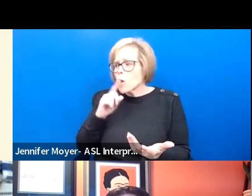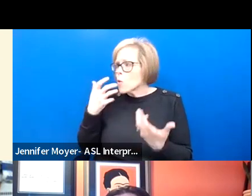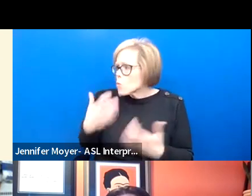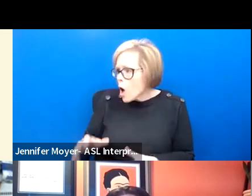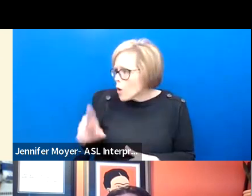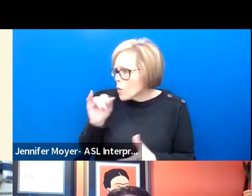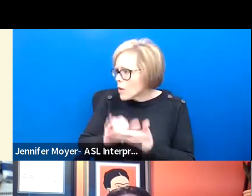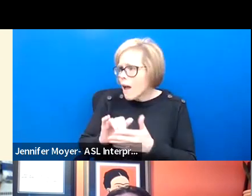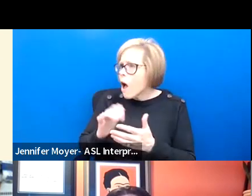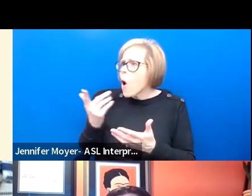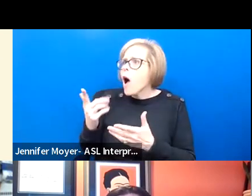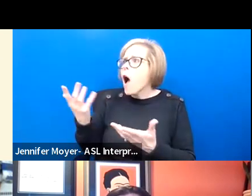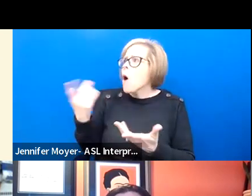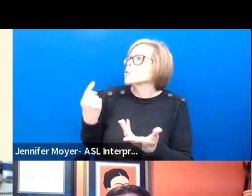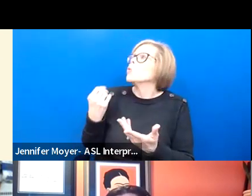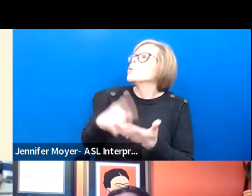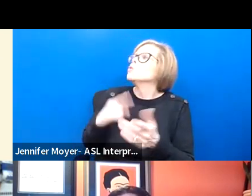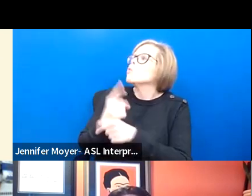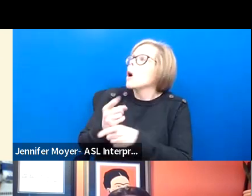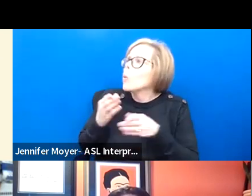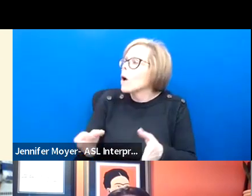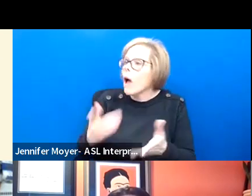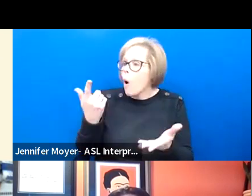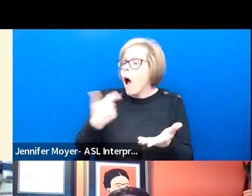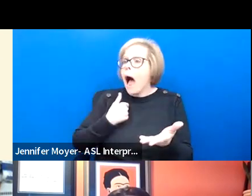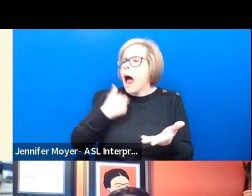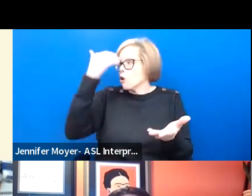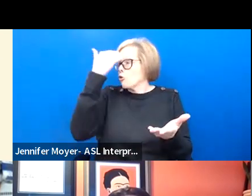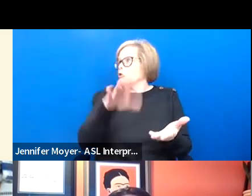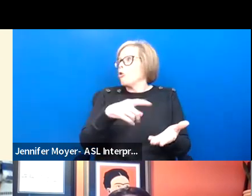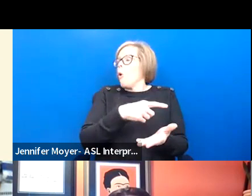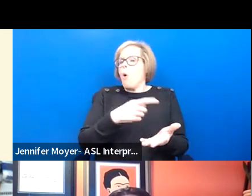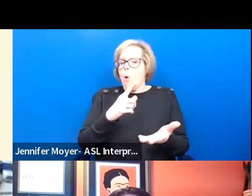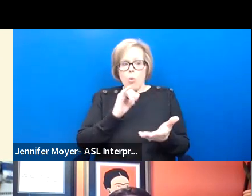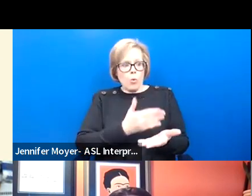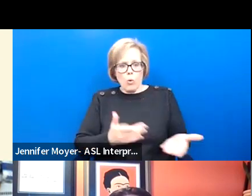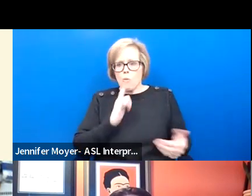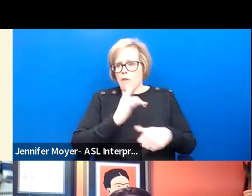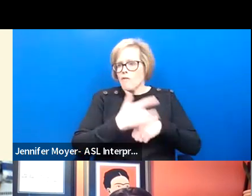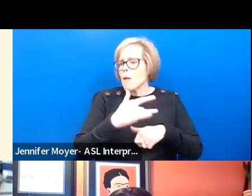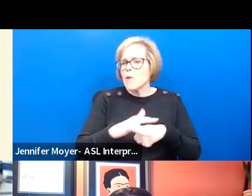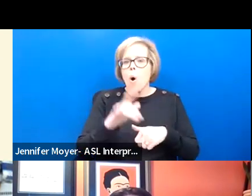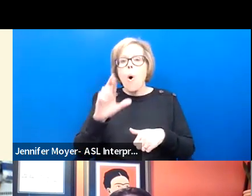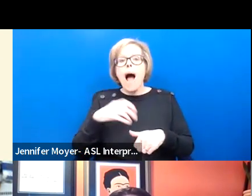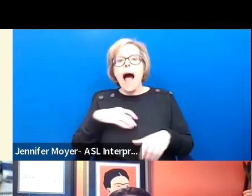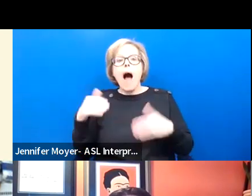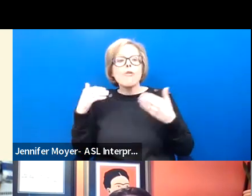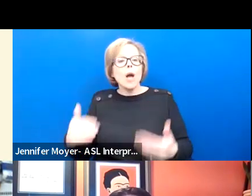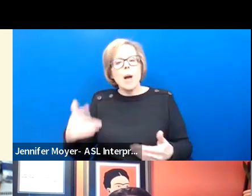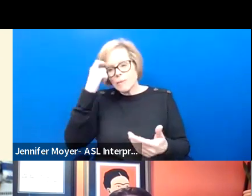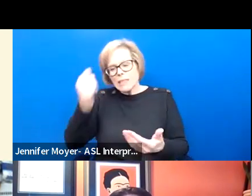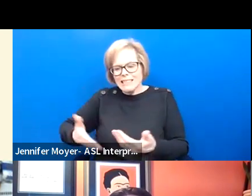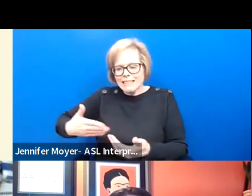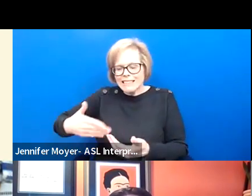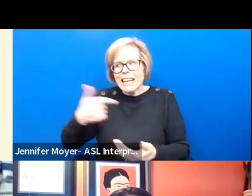do I do it the right way? Because I don't have the resources, or I wasn't aware of the resources, or I did it because it was easier and I need help. Help